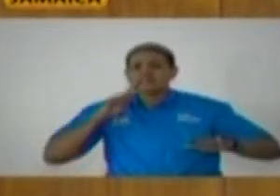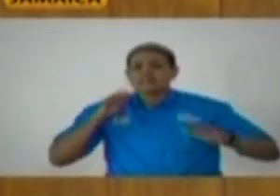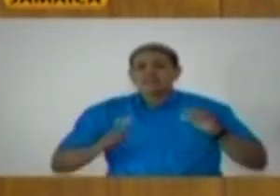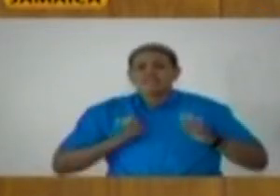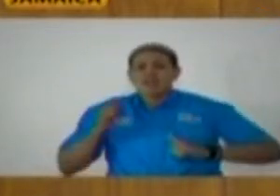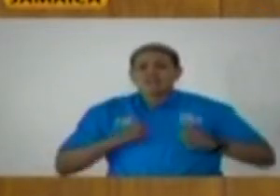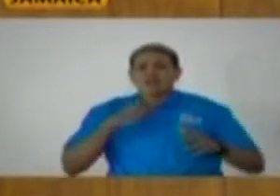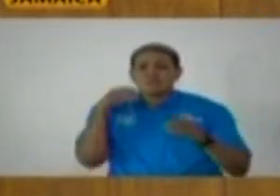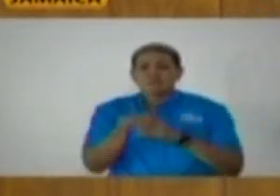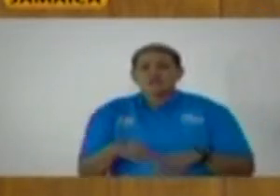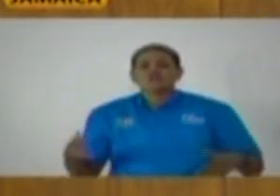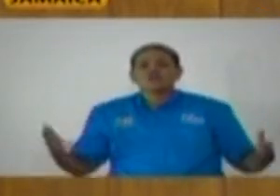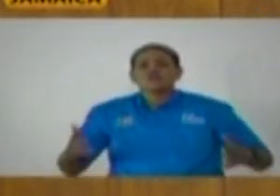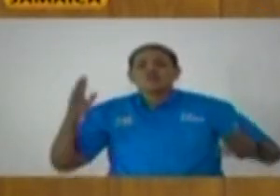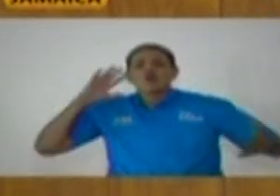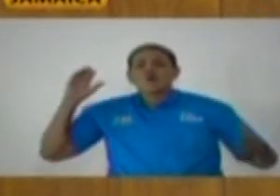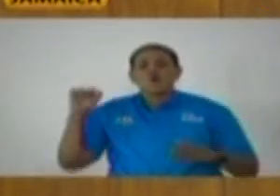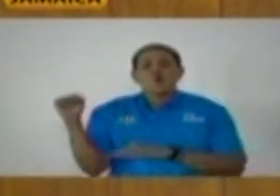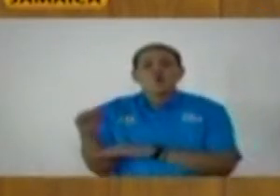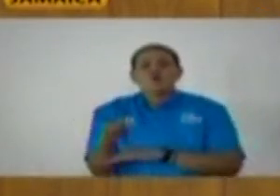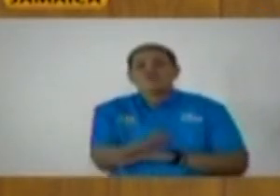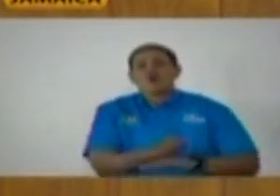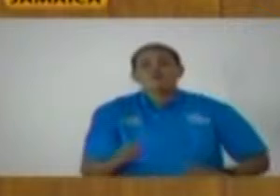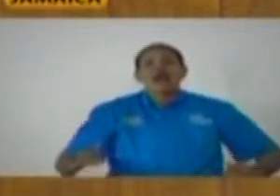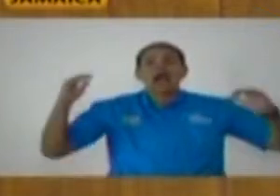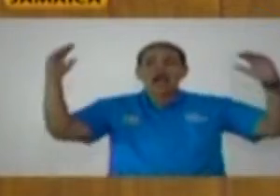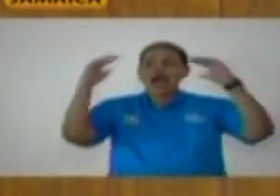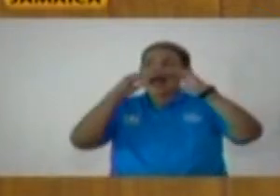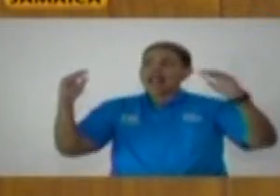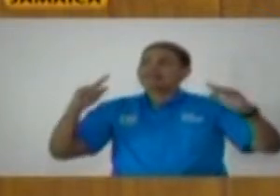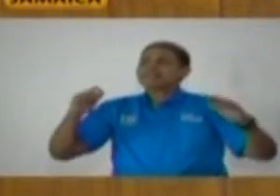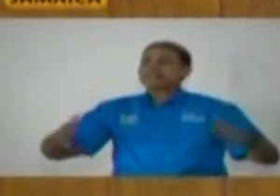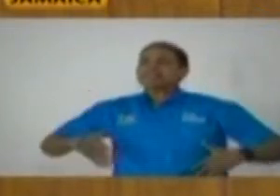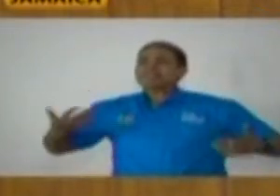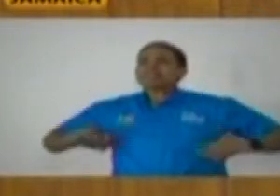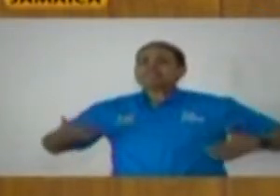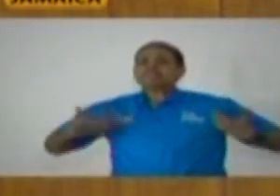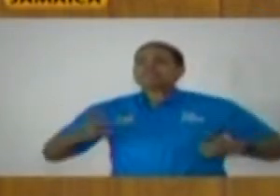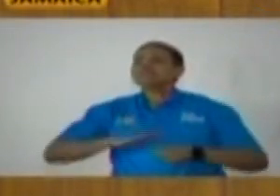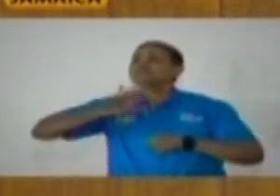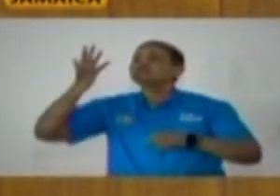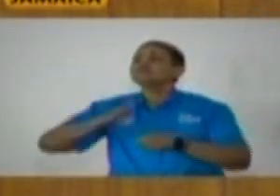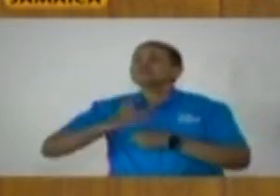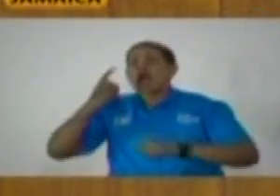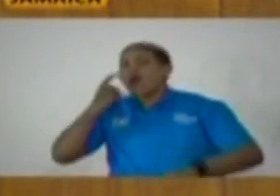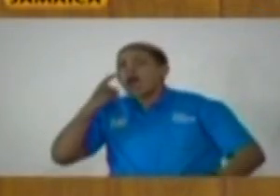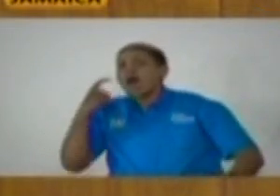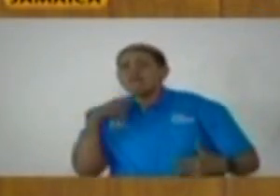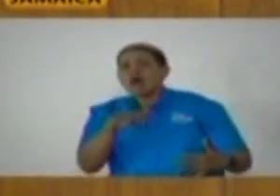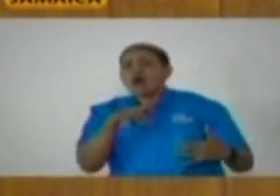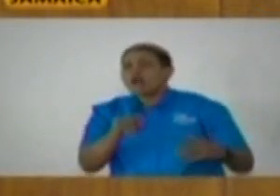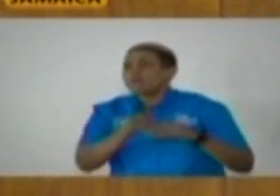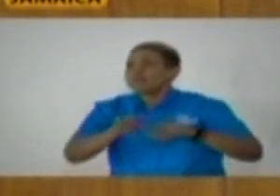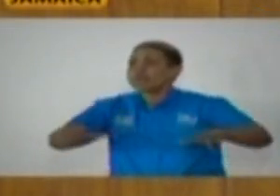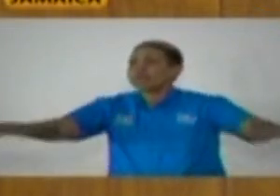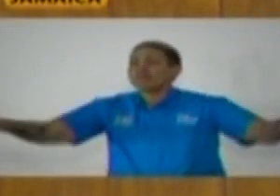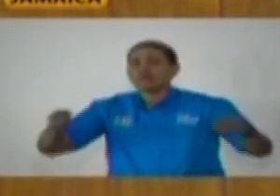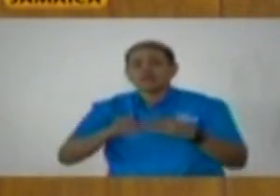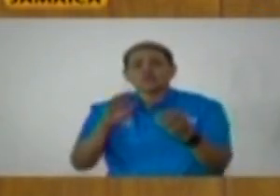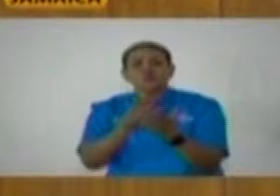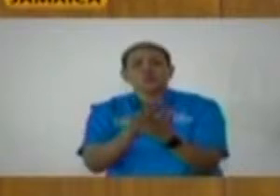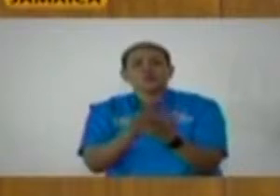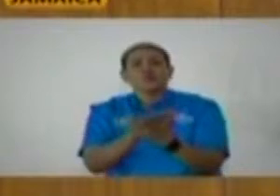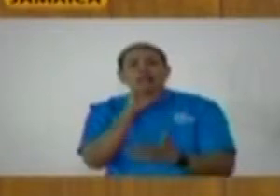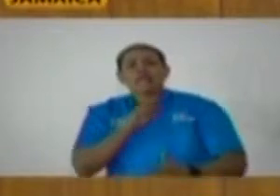vital part of overcoming the high levels of aggression and violence that we are now seeing among